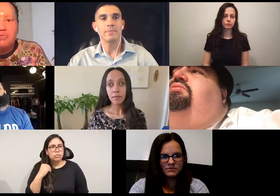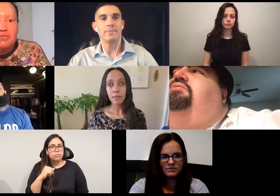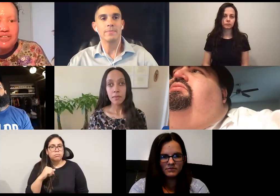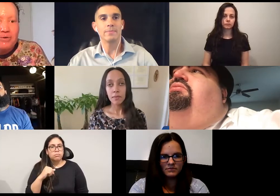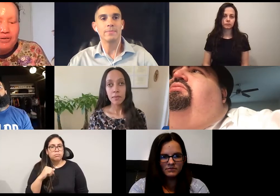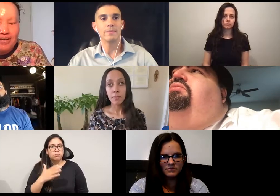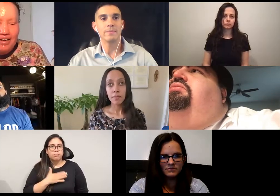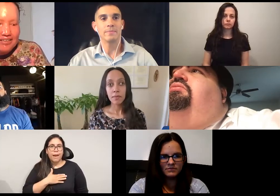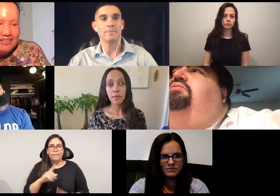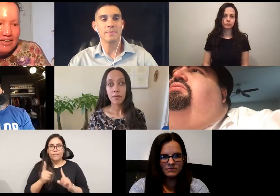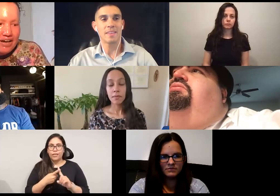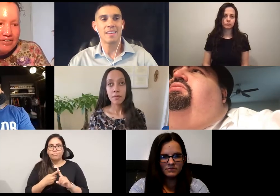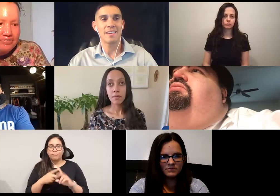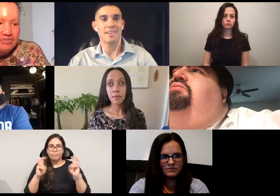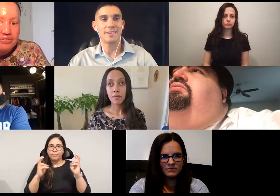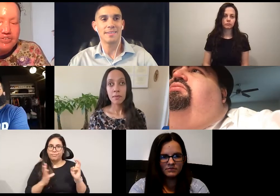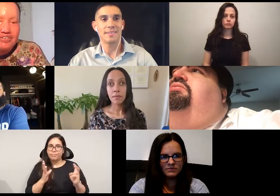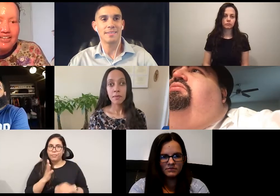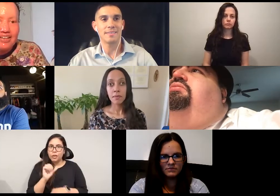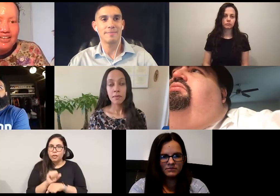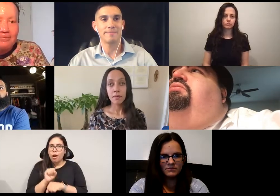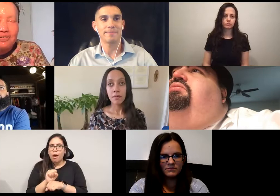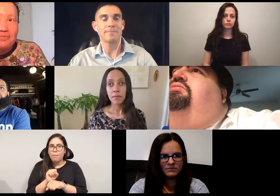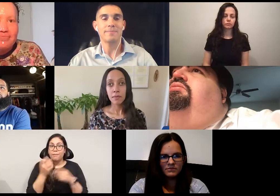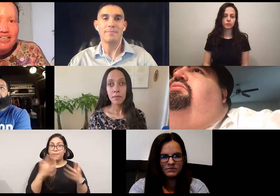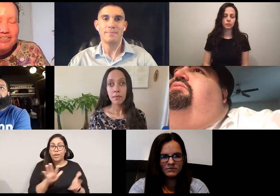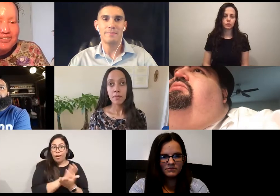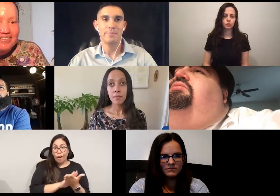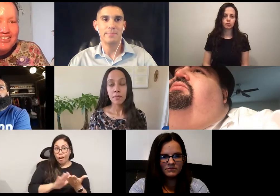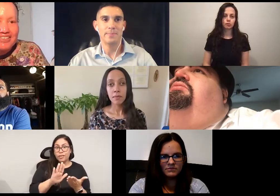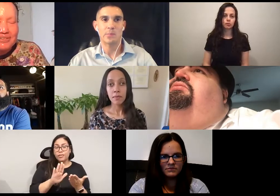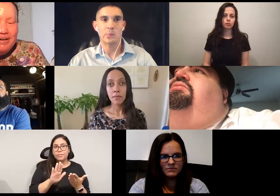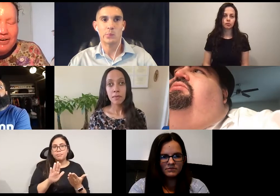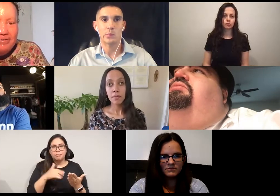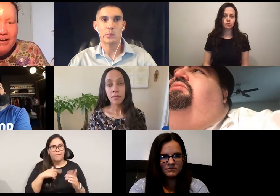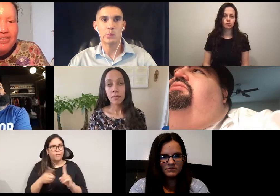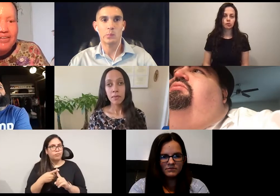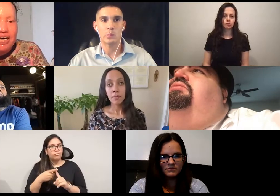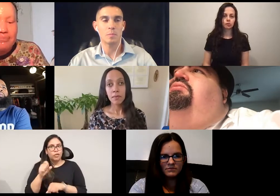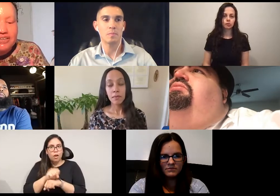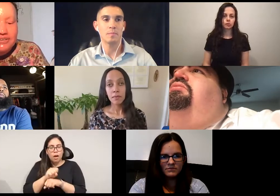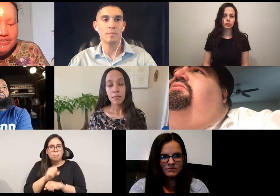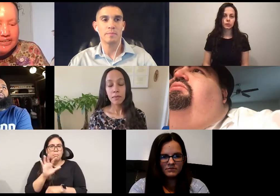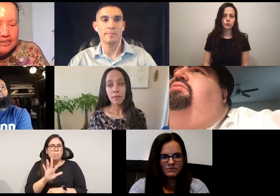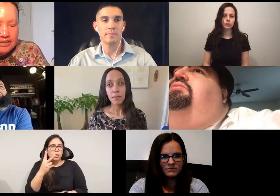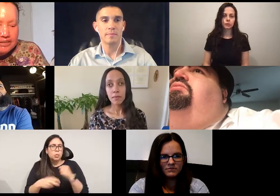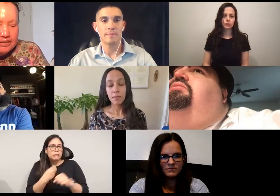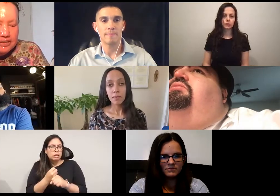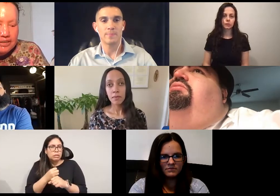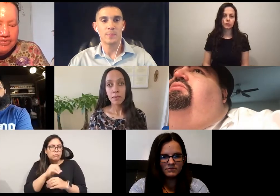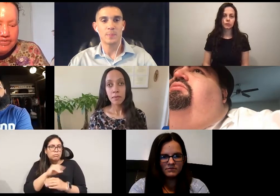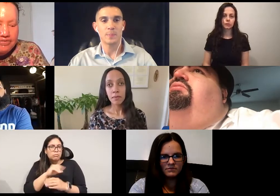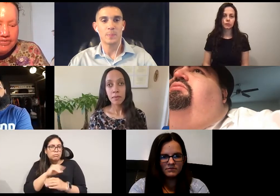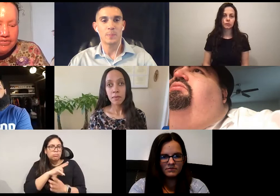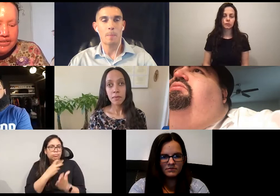first proper job outside of university, probably about 2 years into my career in the public service in